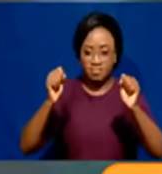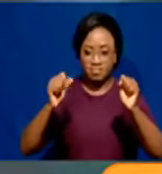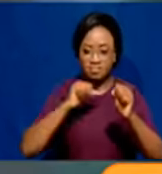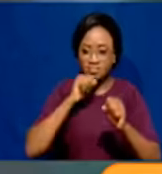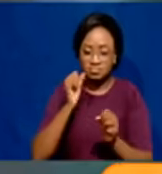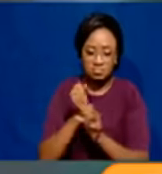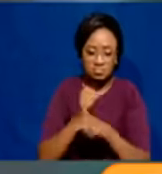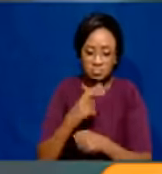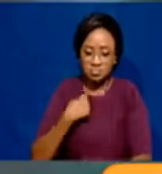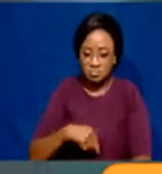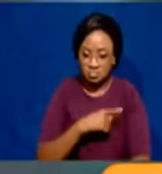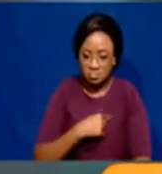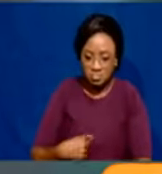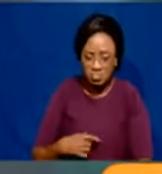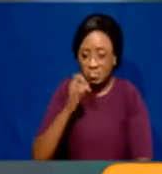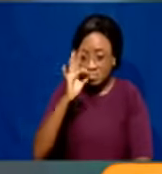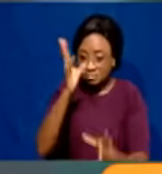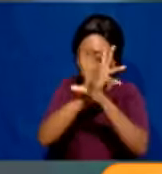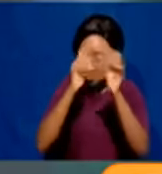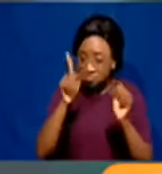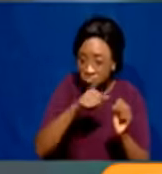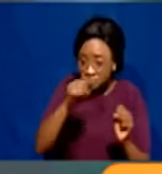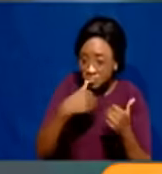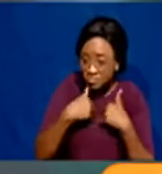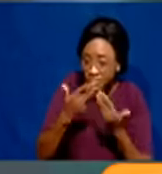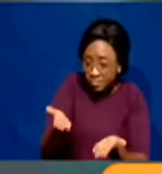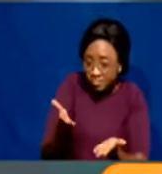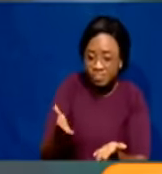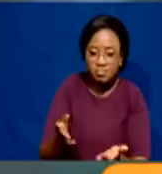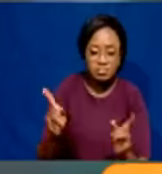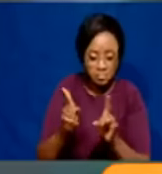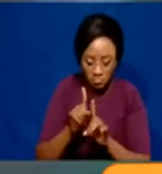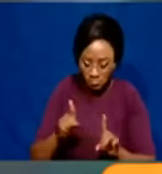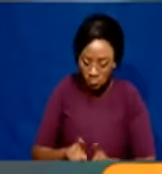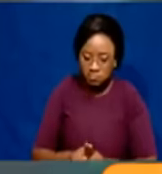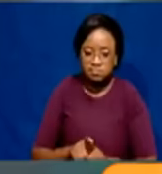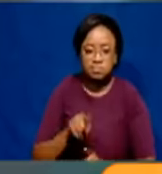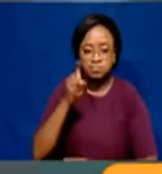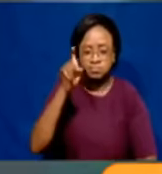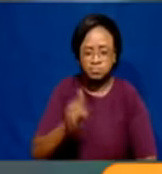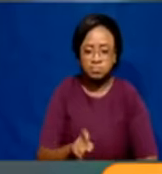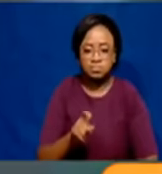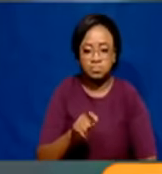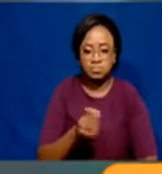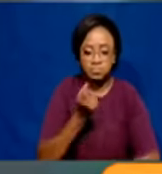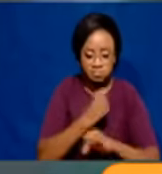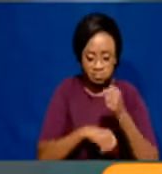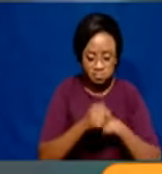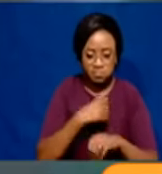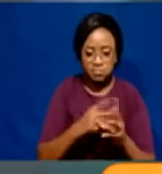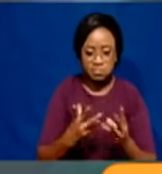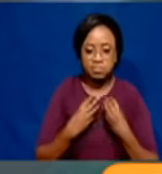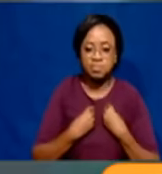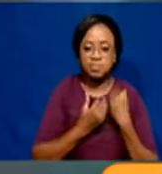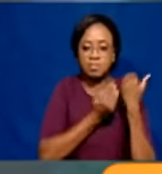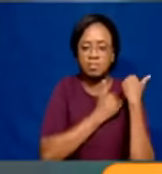make mistakes. If they did, I would expect them to face those to whom they are accountable and take